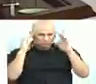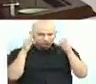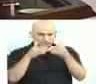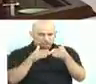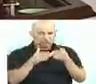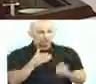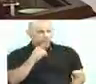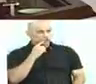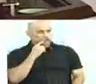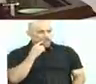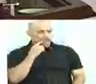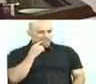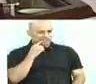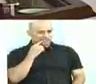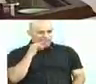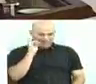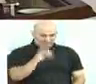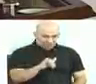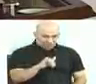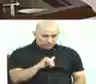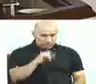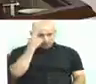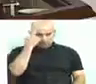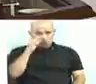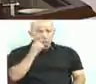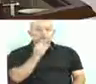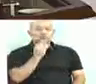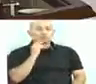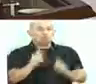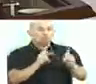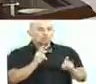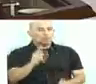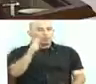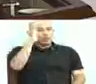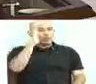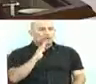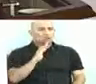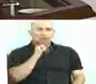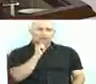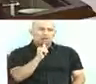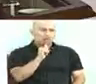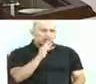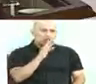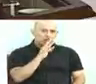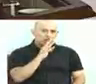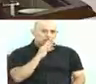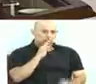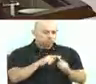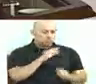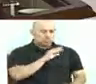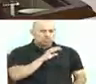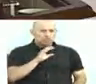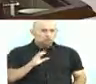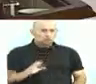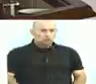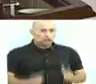You say that was to the Jews. God was not talking to the